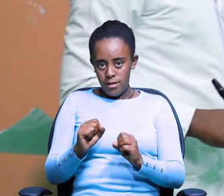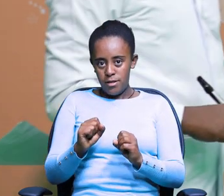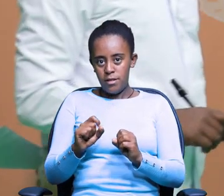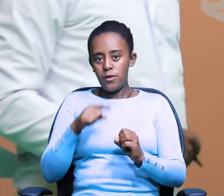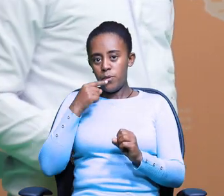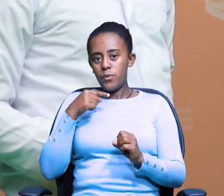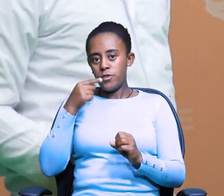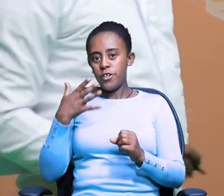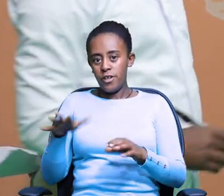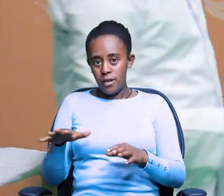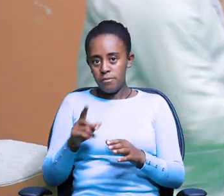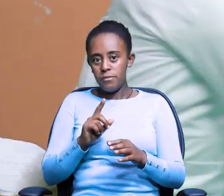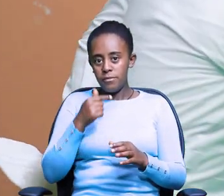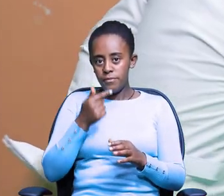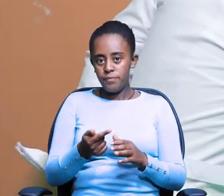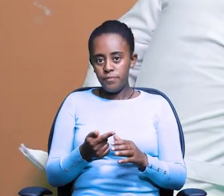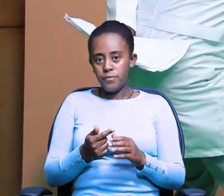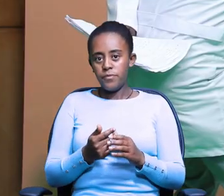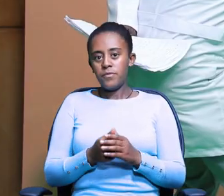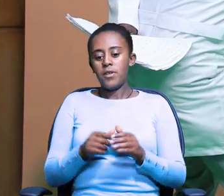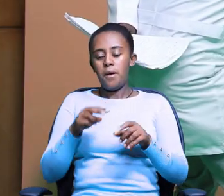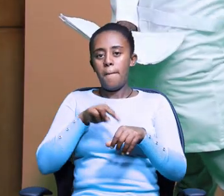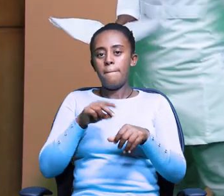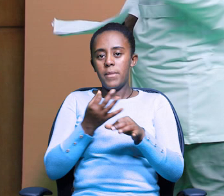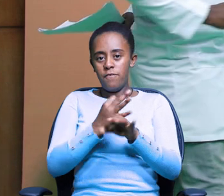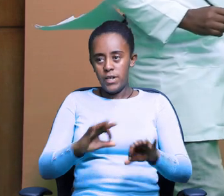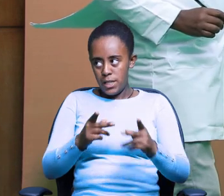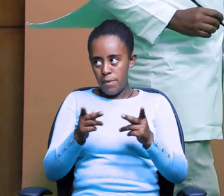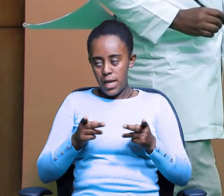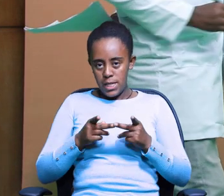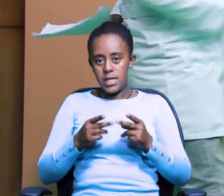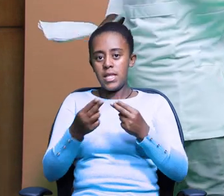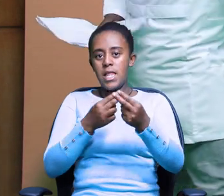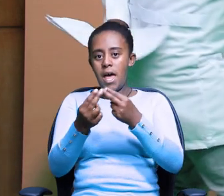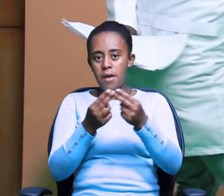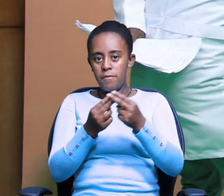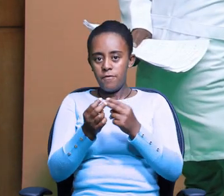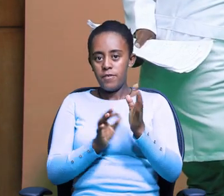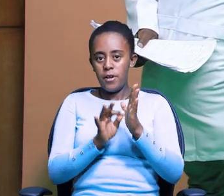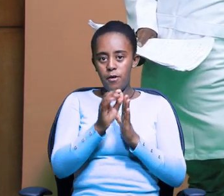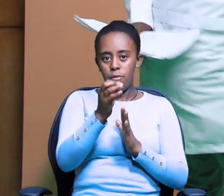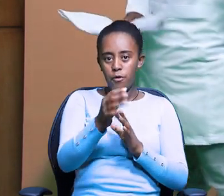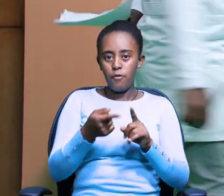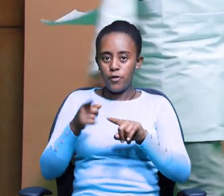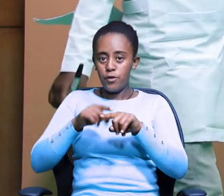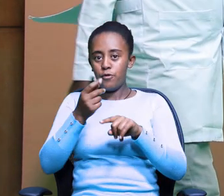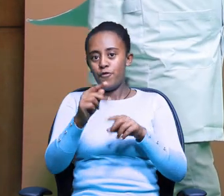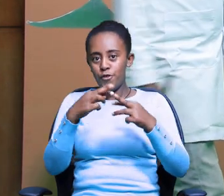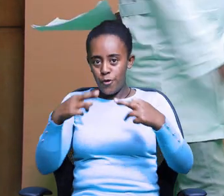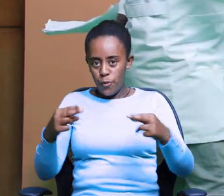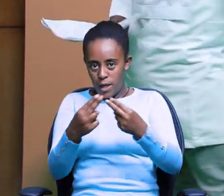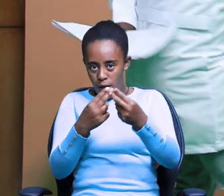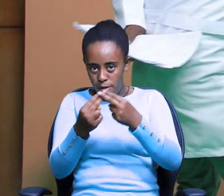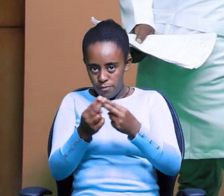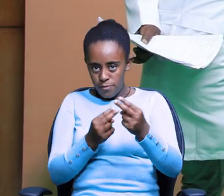field strength is equal to permittivity free space times number of turns of the wire